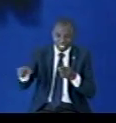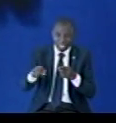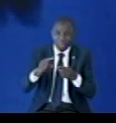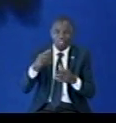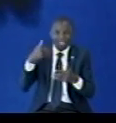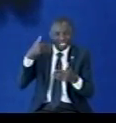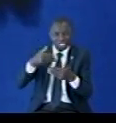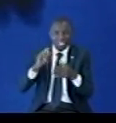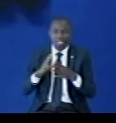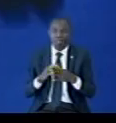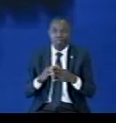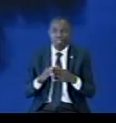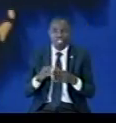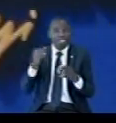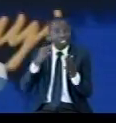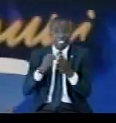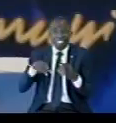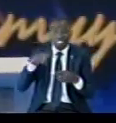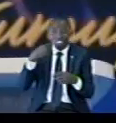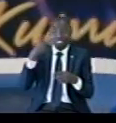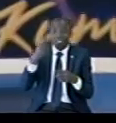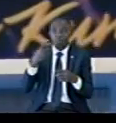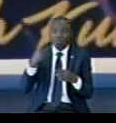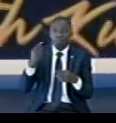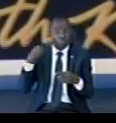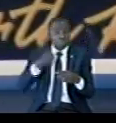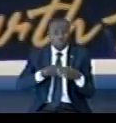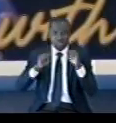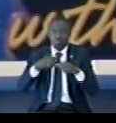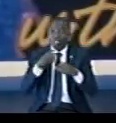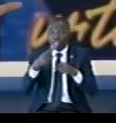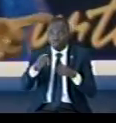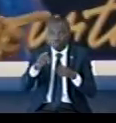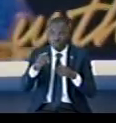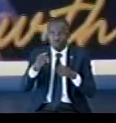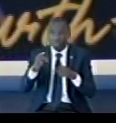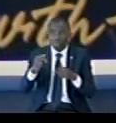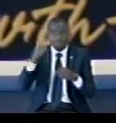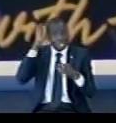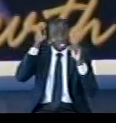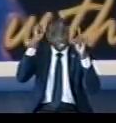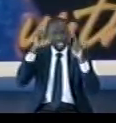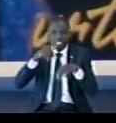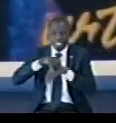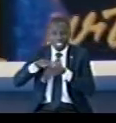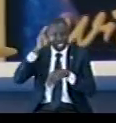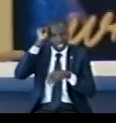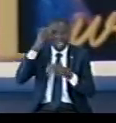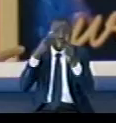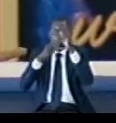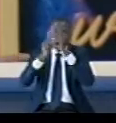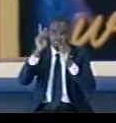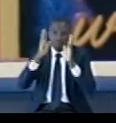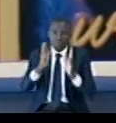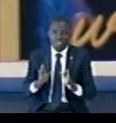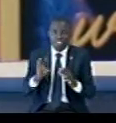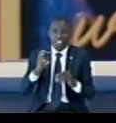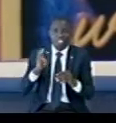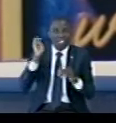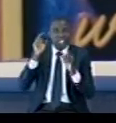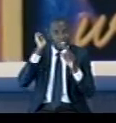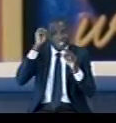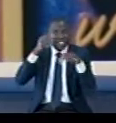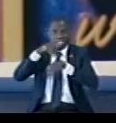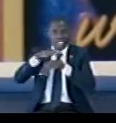them near. It says, we shall tell you. He sends his prophet. He sends the